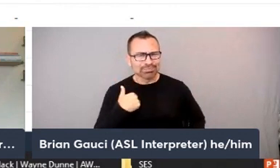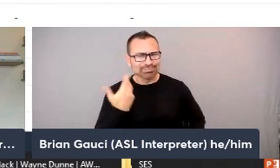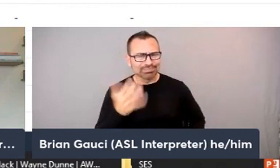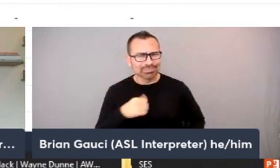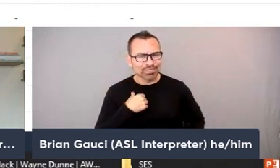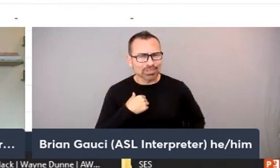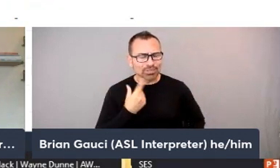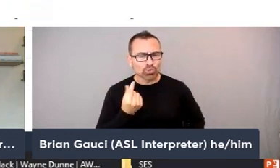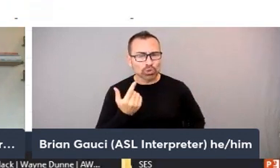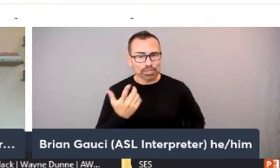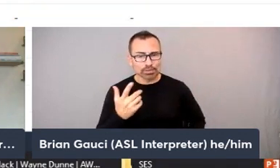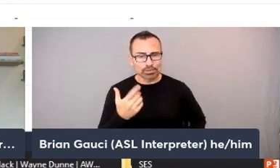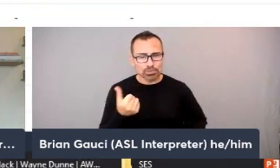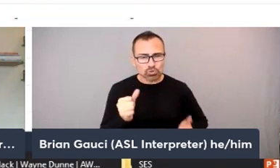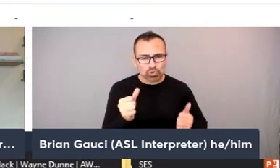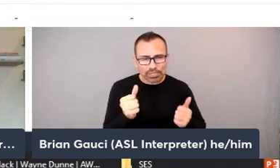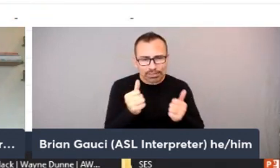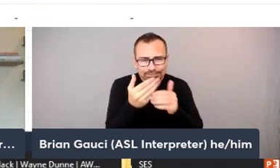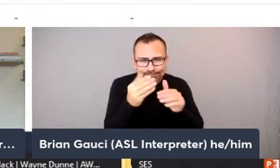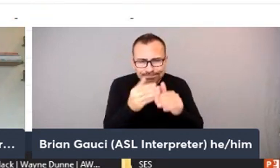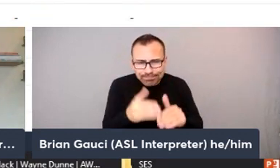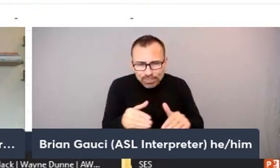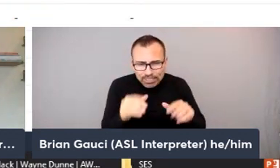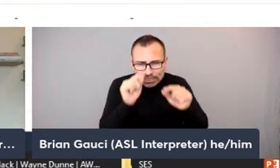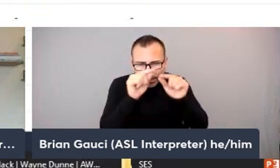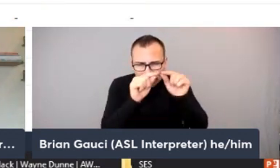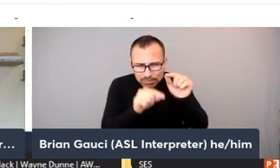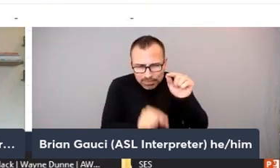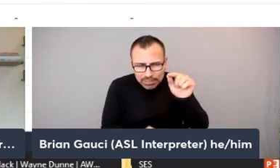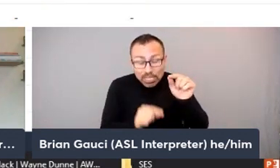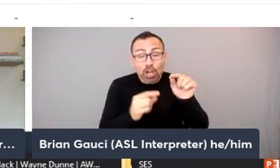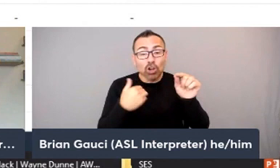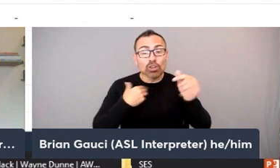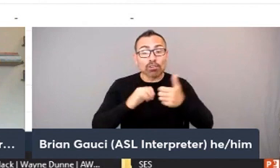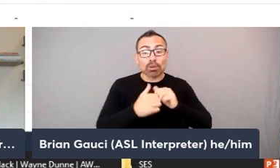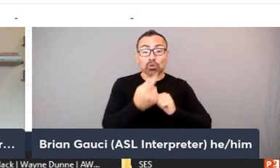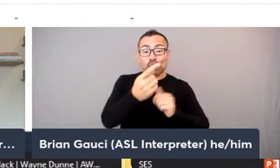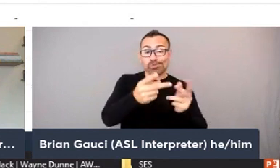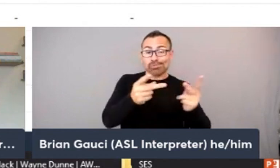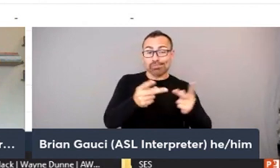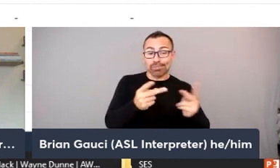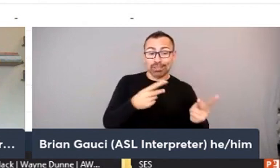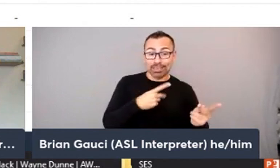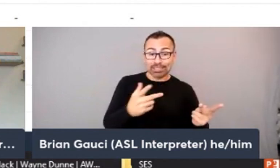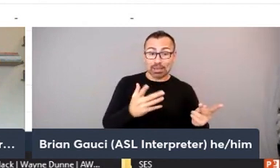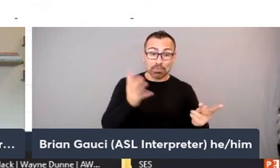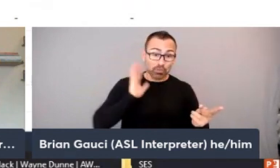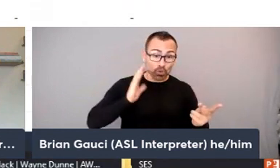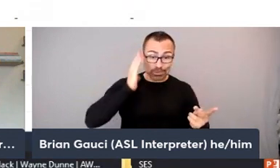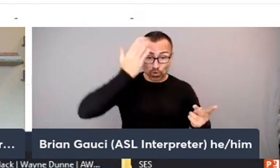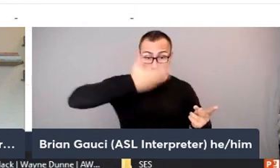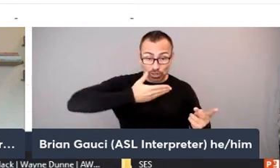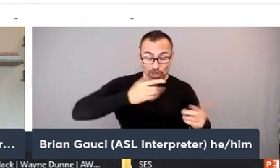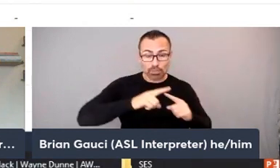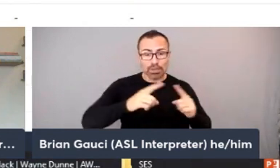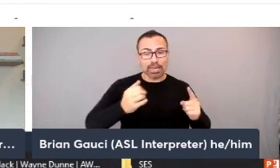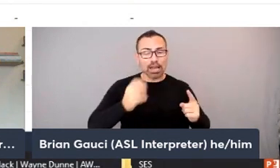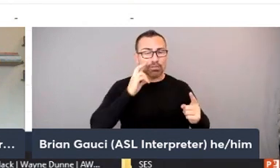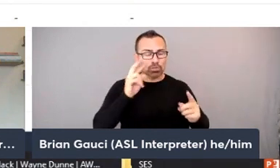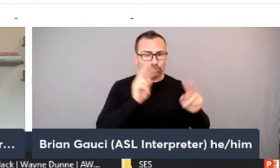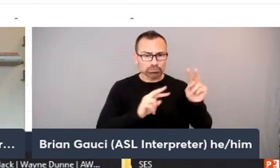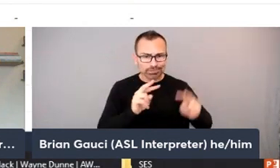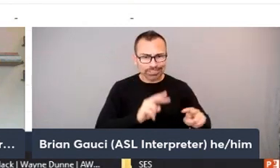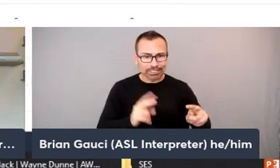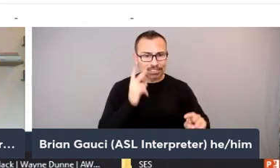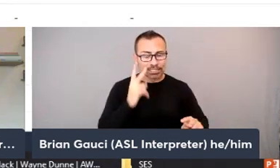things down into little pieces, you find out you have a problem in one place, and it kind of gets lost when it's all added together. So being able to look around, you'll see sometimes that, hey, you're